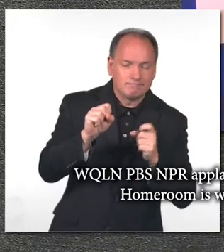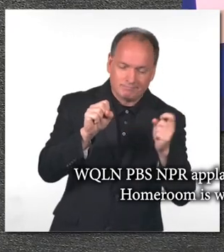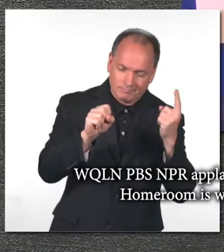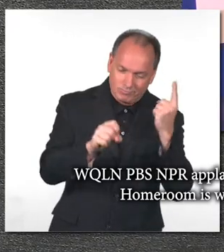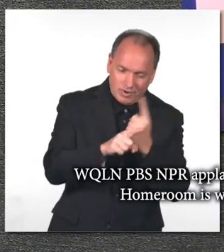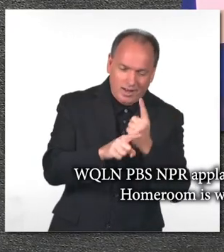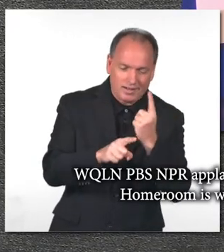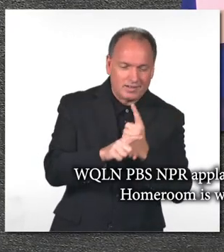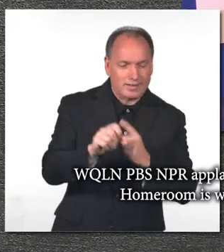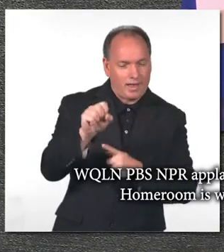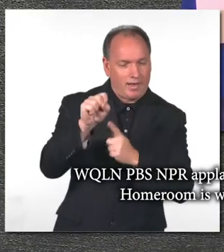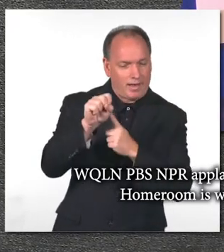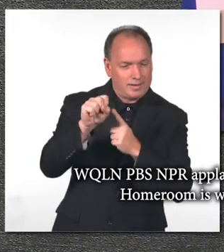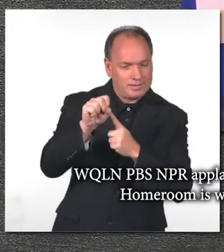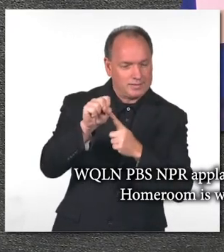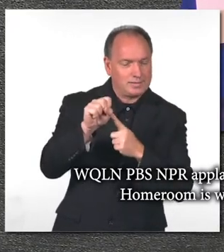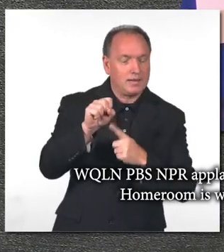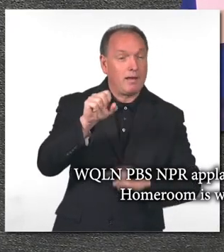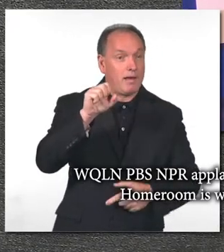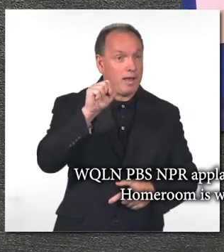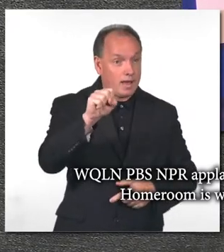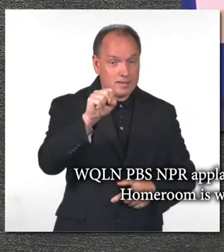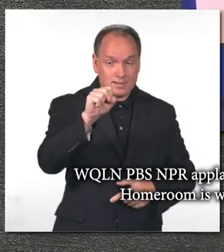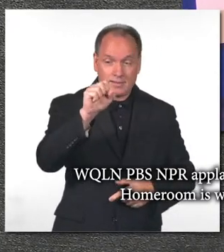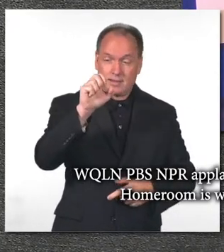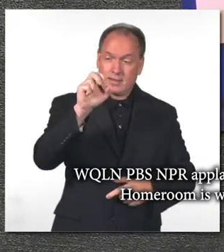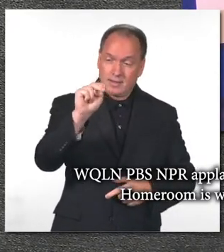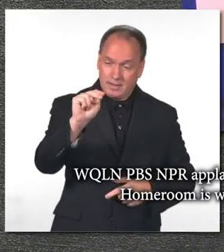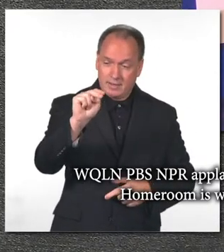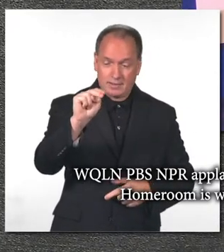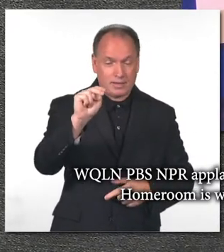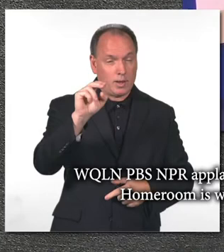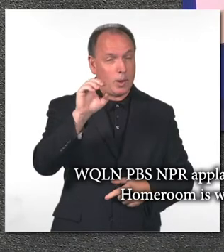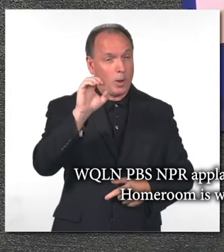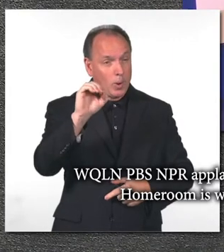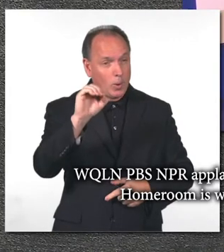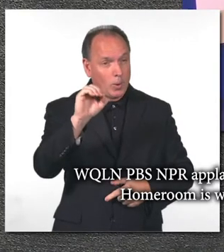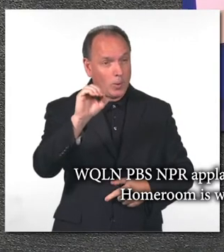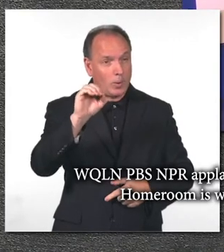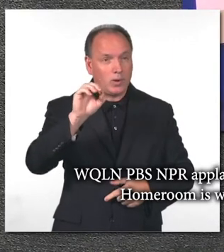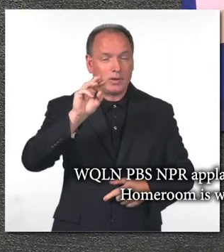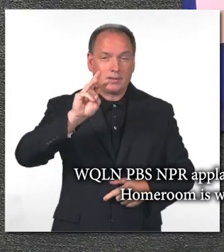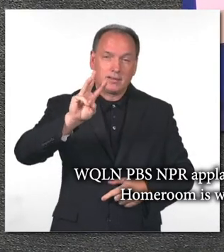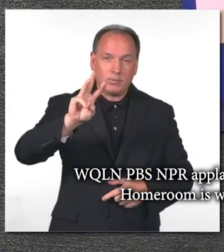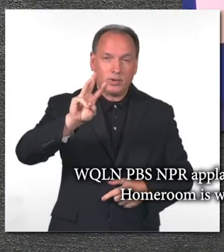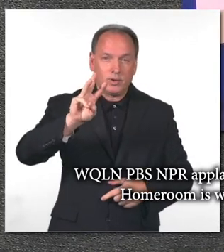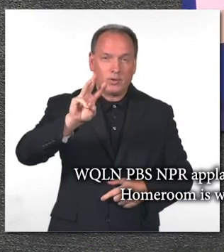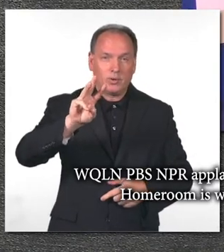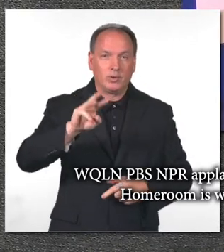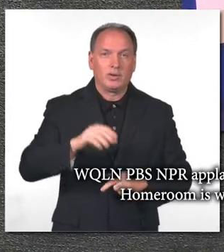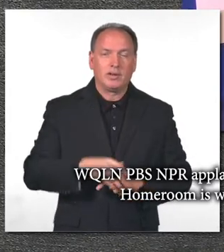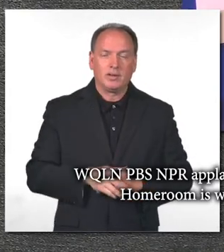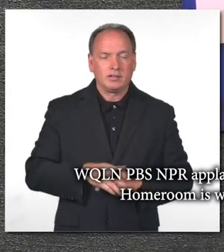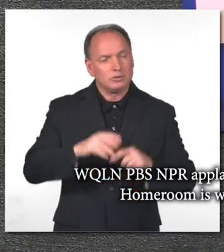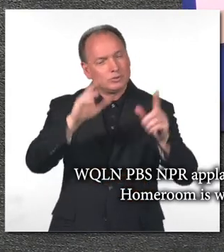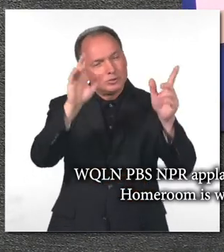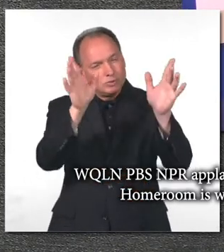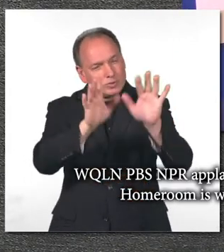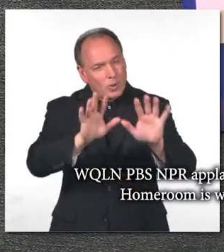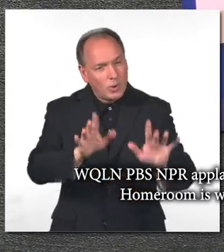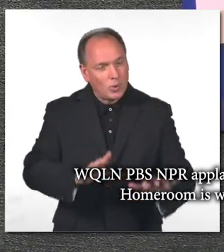Correct. S. S-N-O-W. Snow.